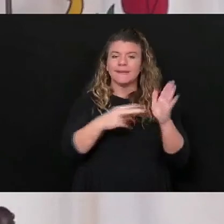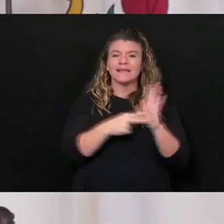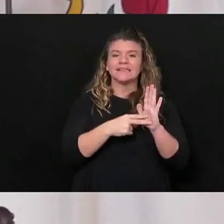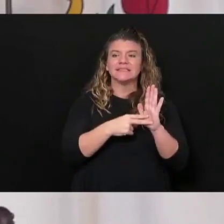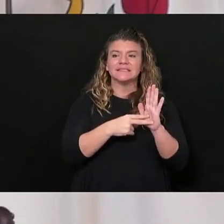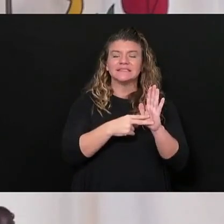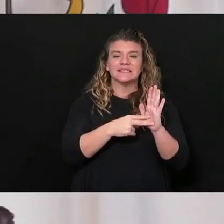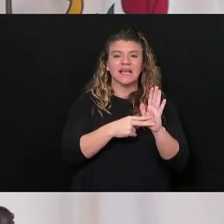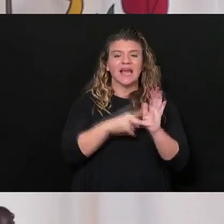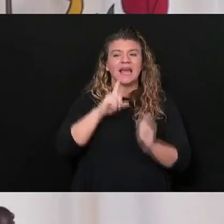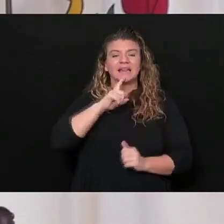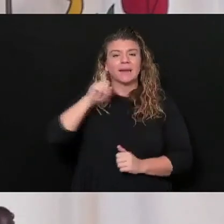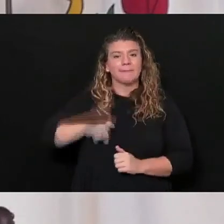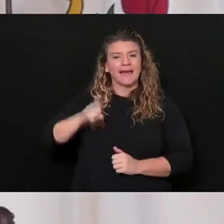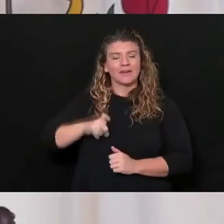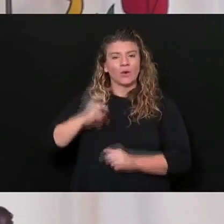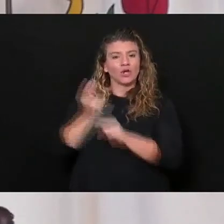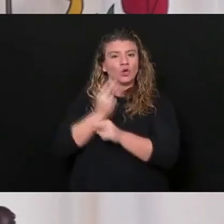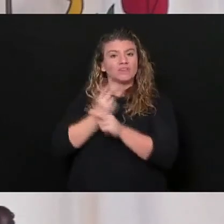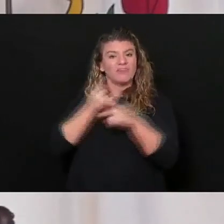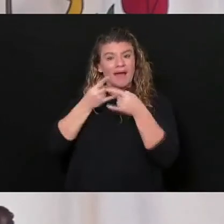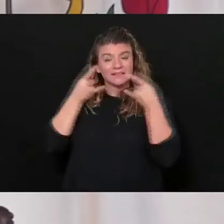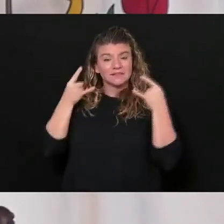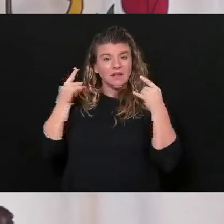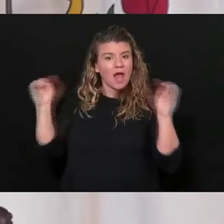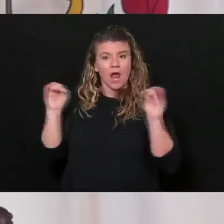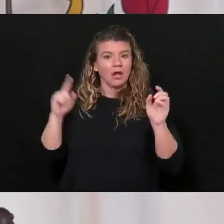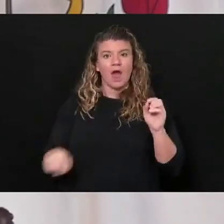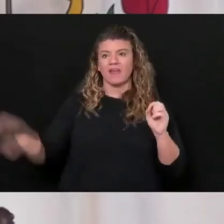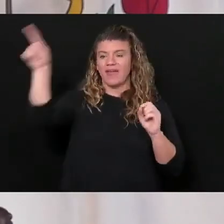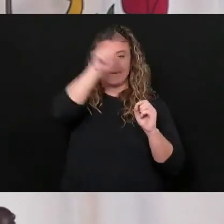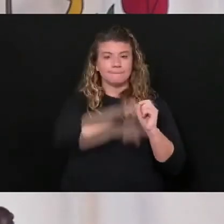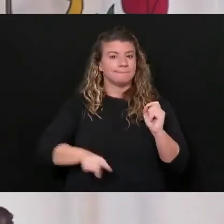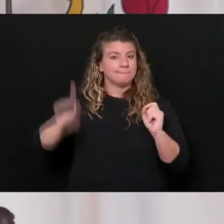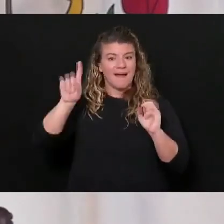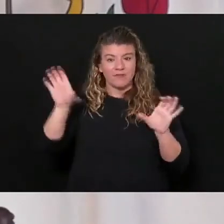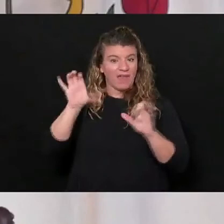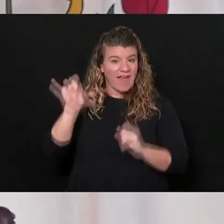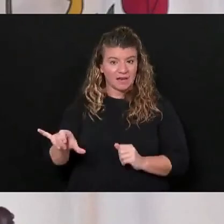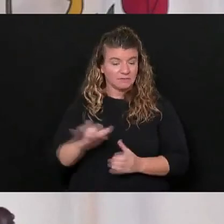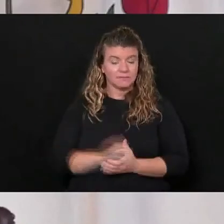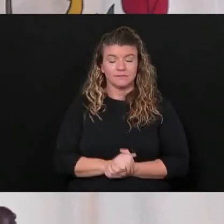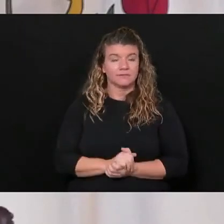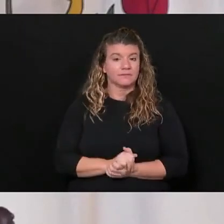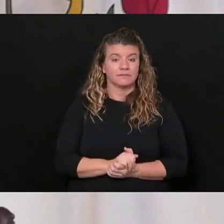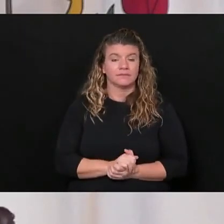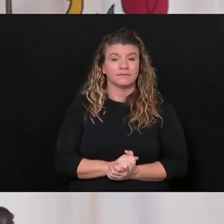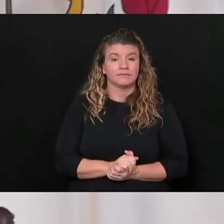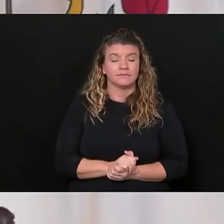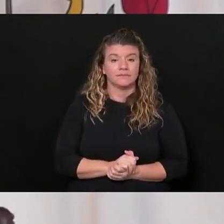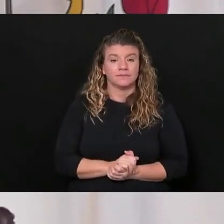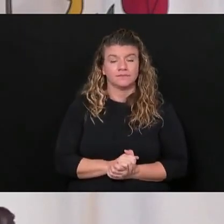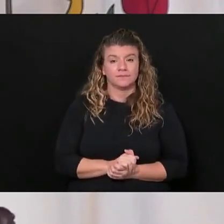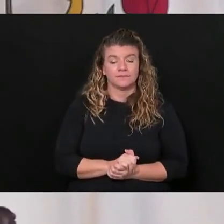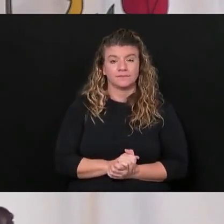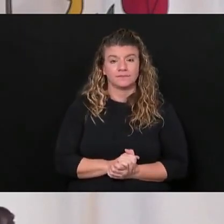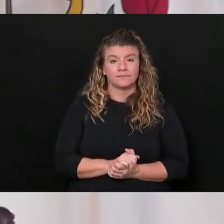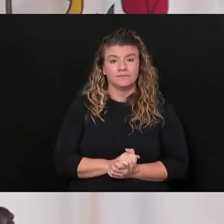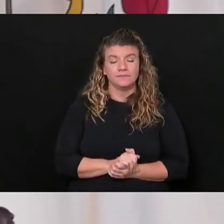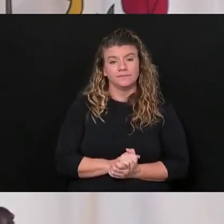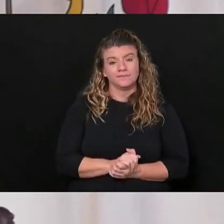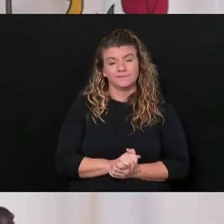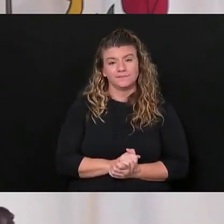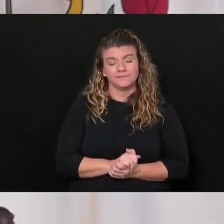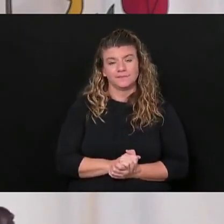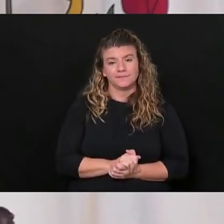the mandatory use of mask. Now, from the standpoint of just this, and I've got to say